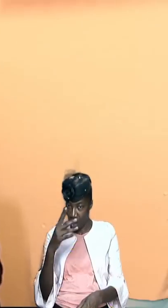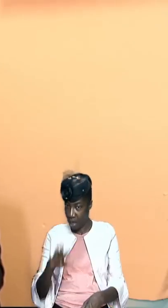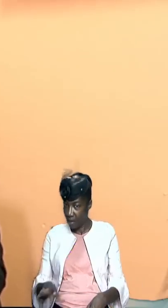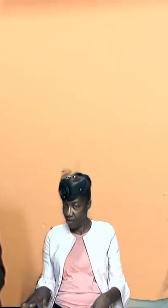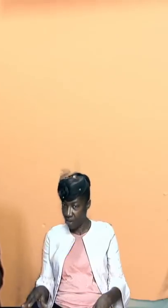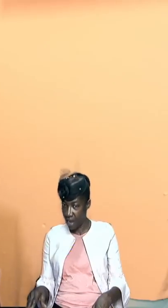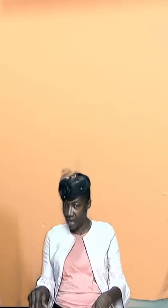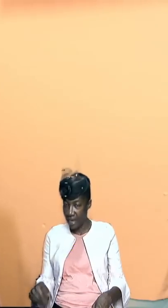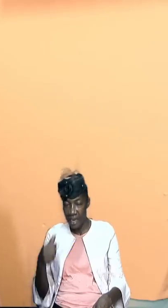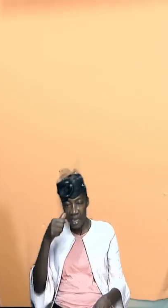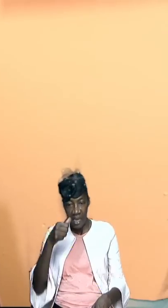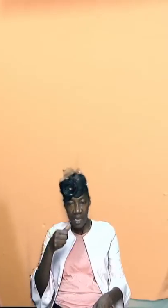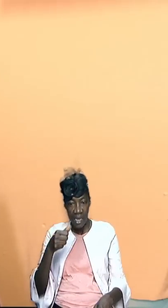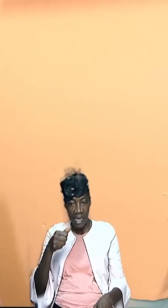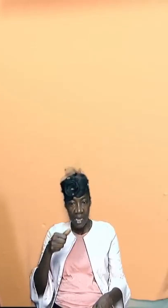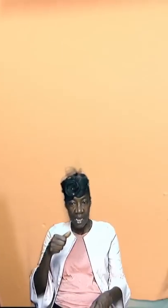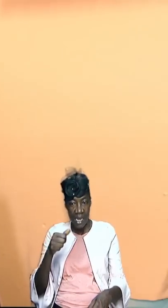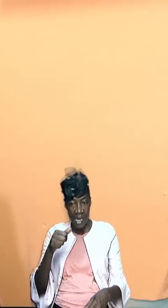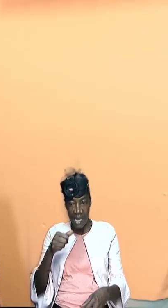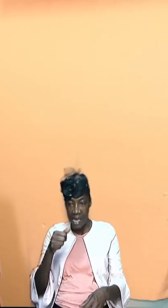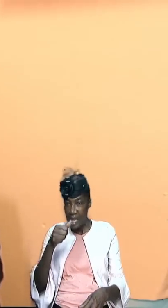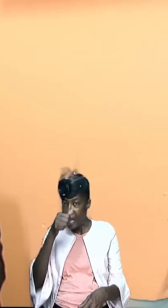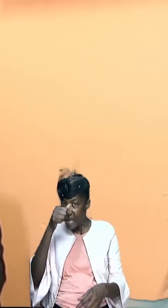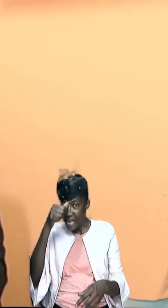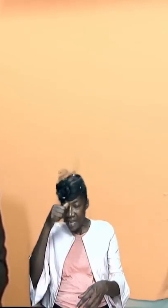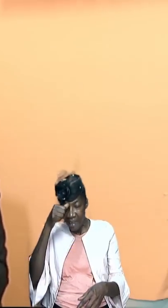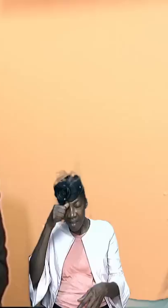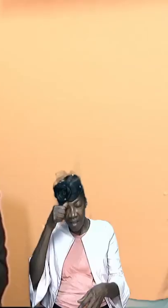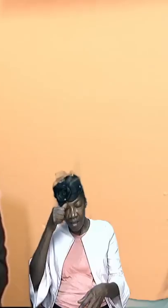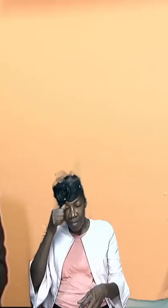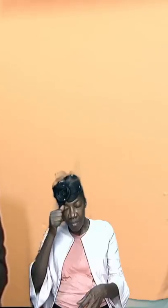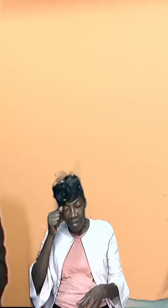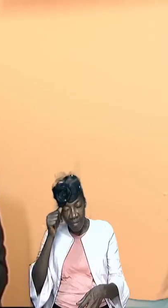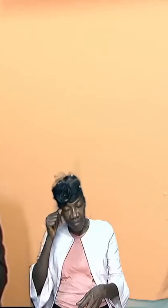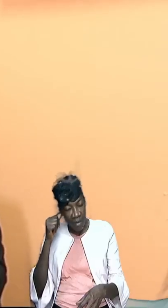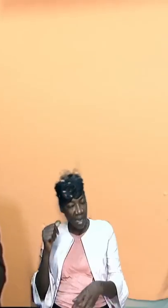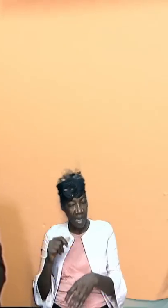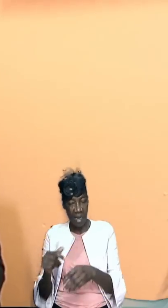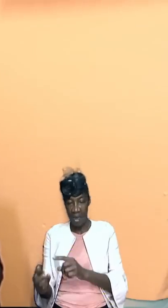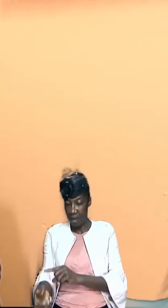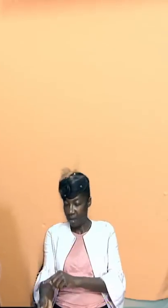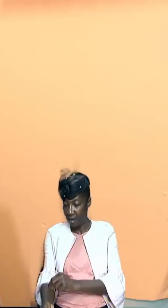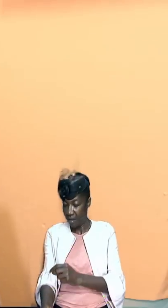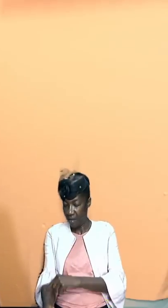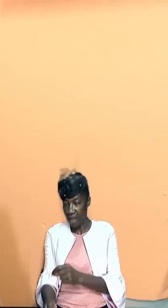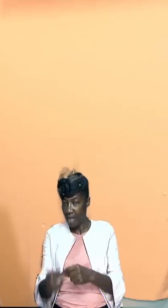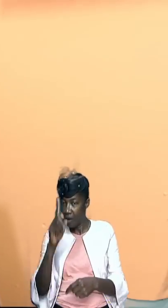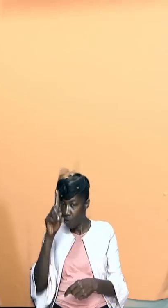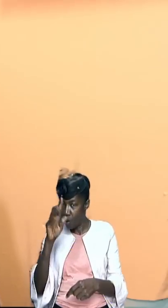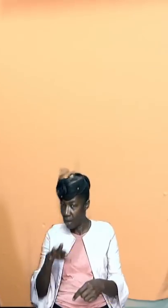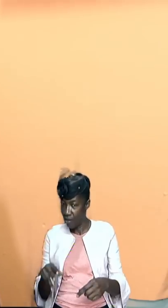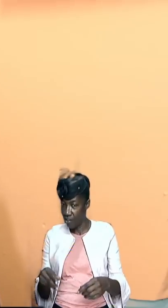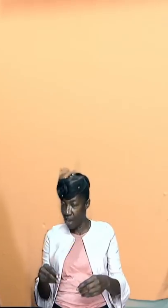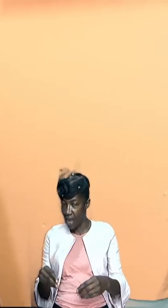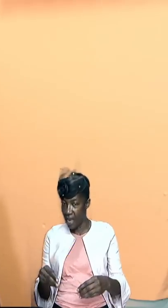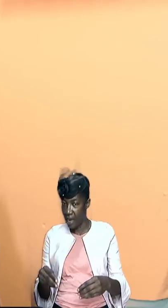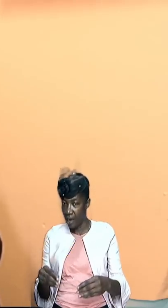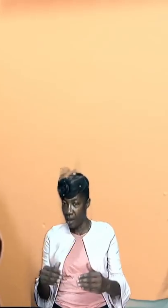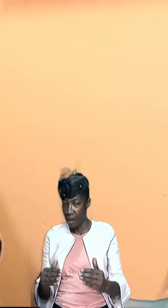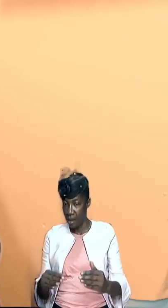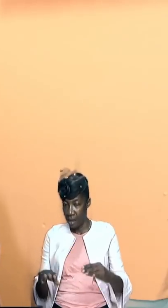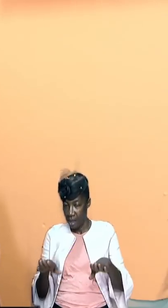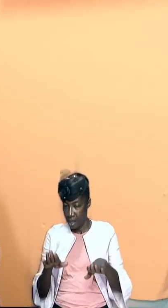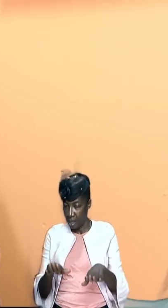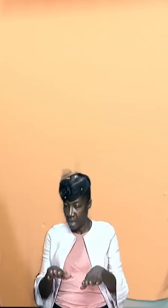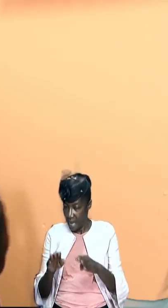in one household and one child is tall and the other is short. You can be